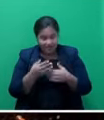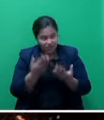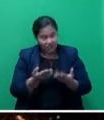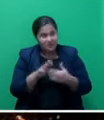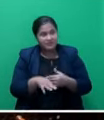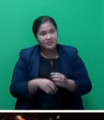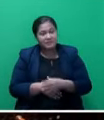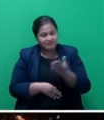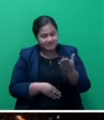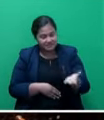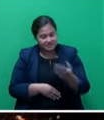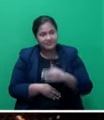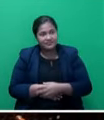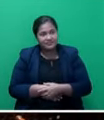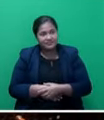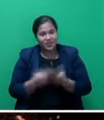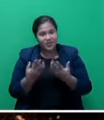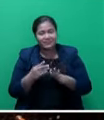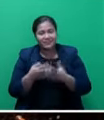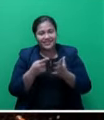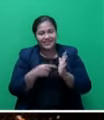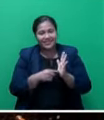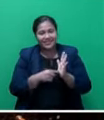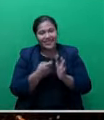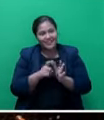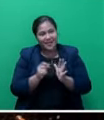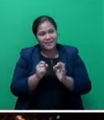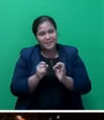Give the floor to the Honourable Orte Mumukepa. You have the floor, ma'am. Speaker.